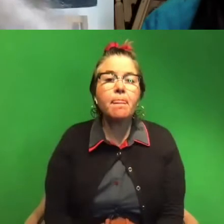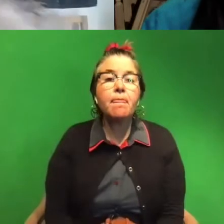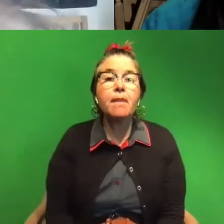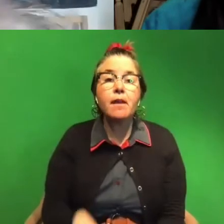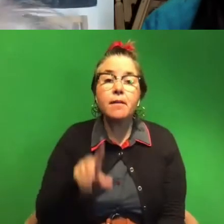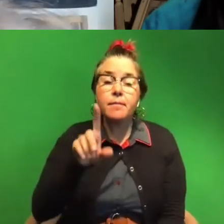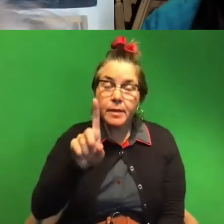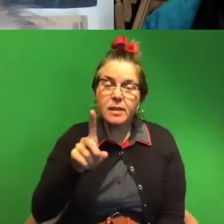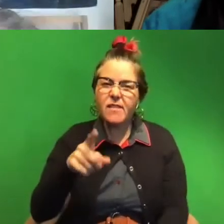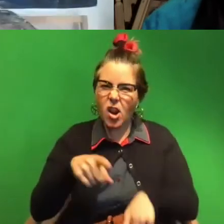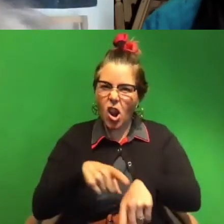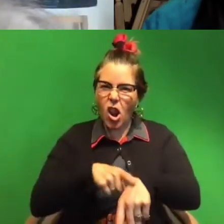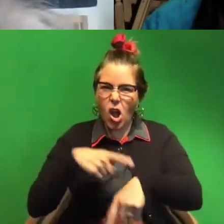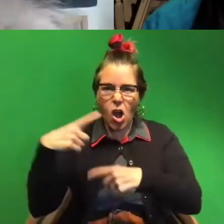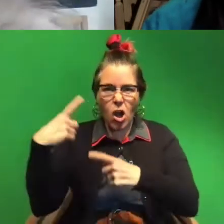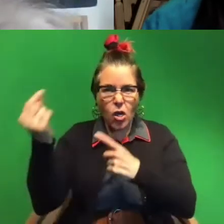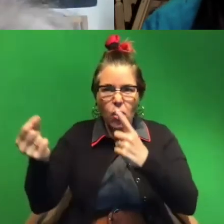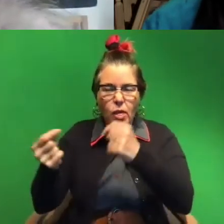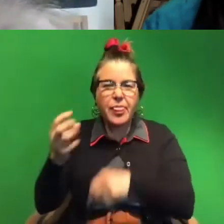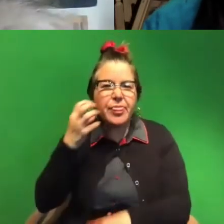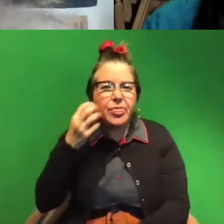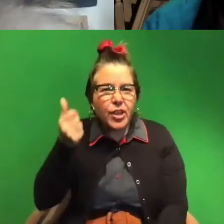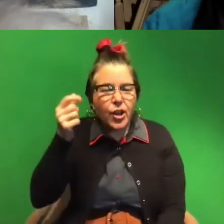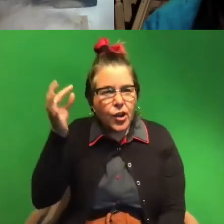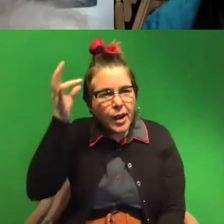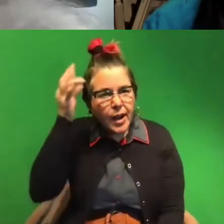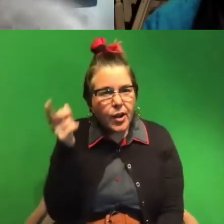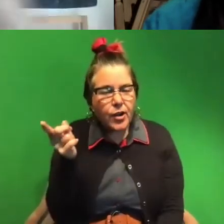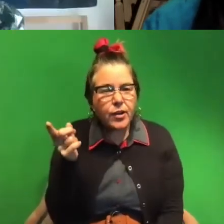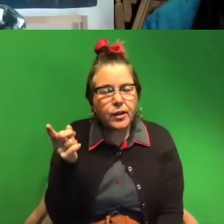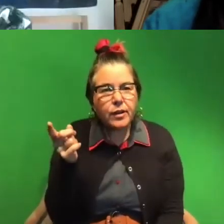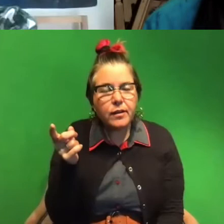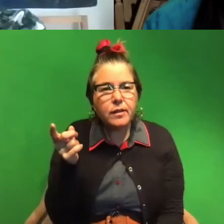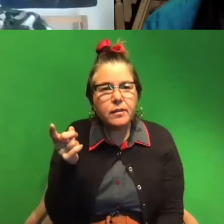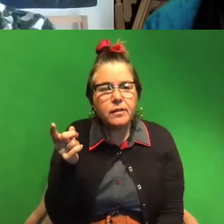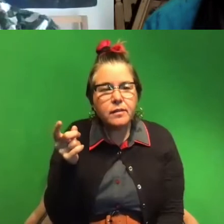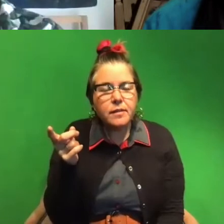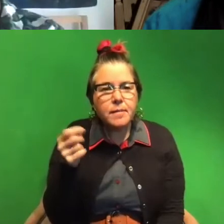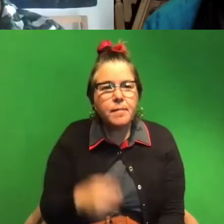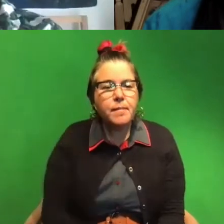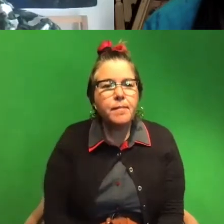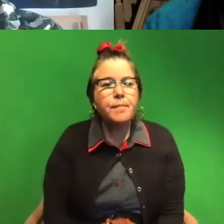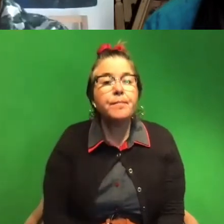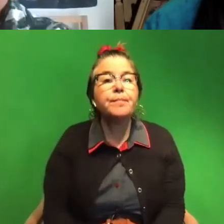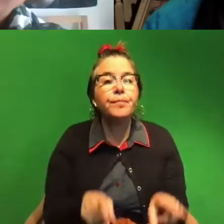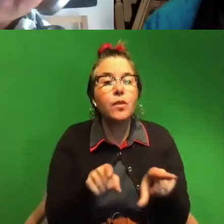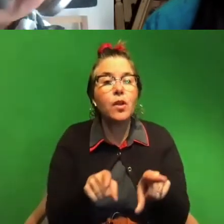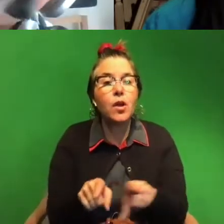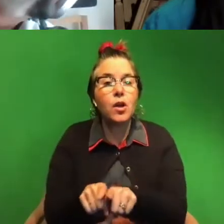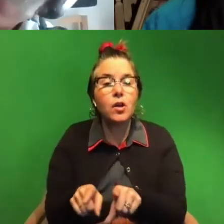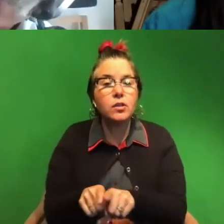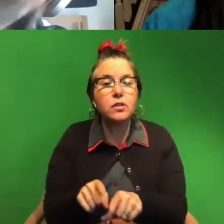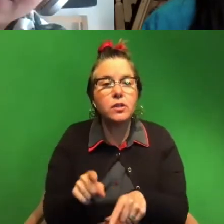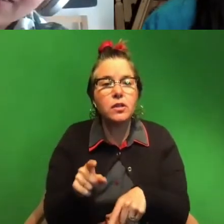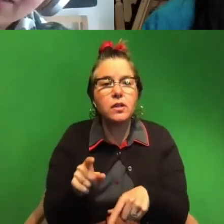these long, thicker hairs, these thicker furs on top. Also, we have a